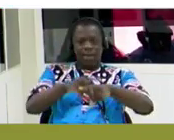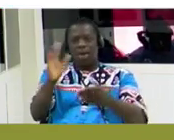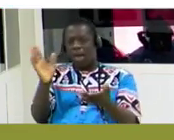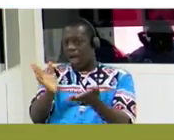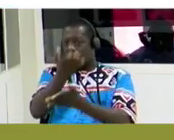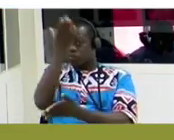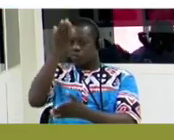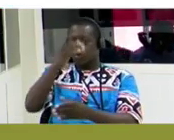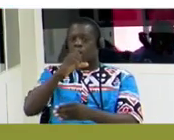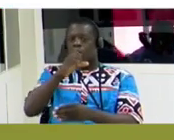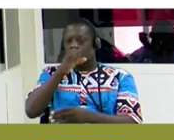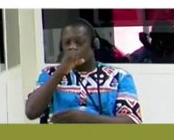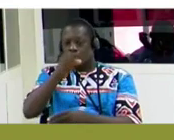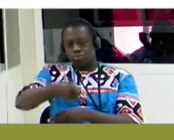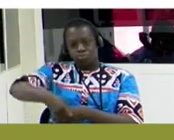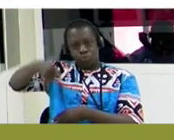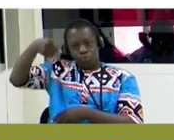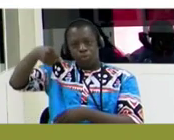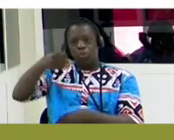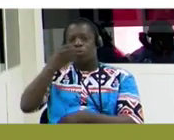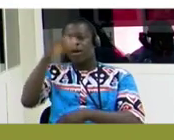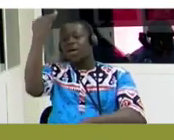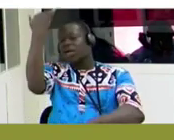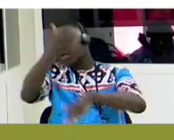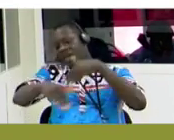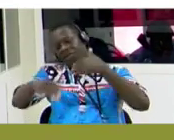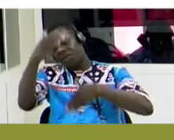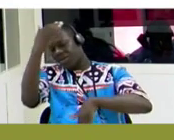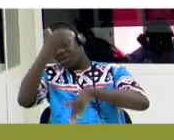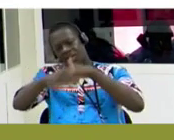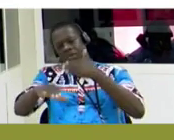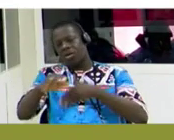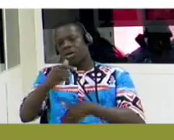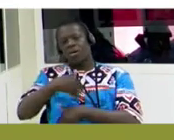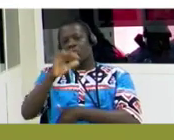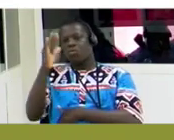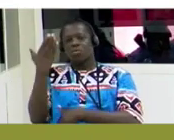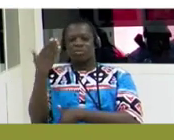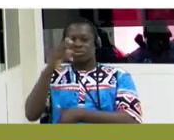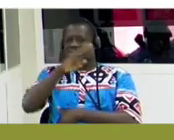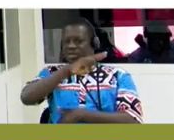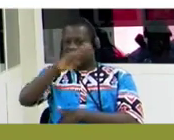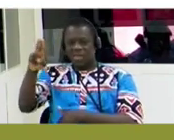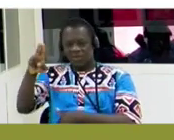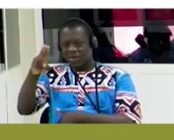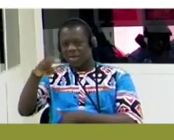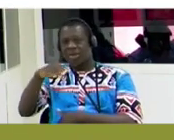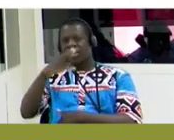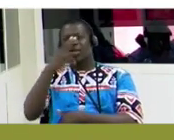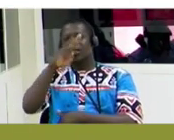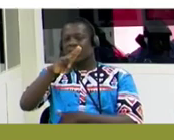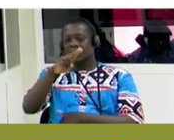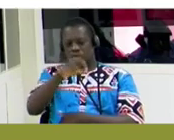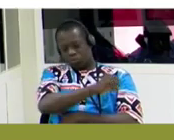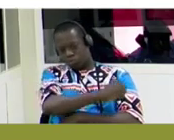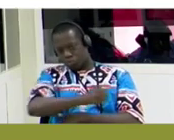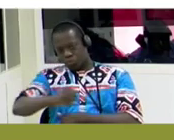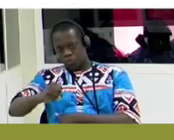ask him, he will say, never. I was not trying to overthrow anybody. I was not trying to overthrow the